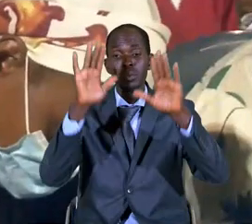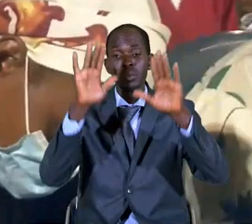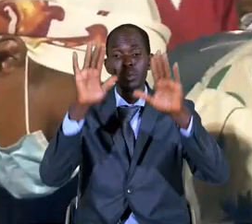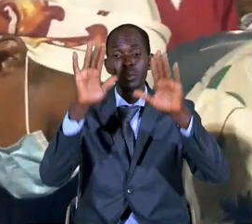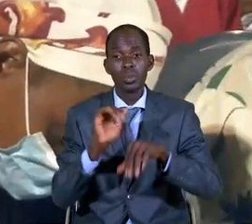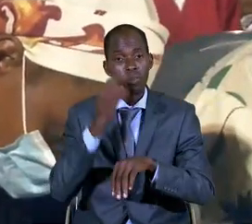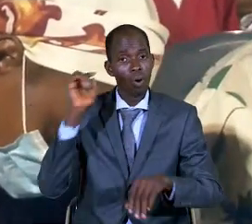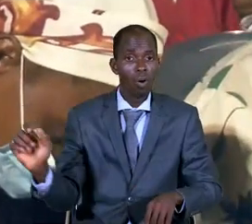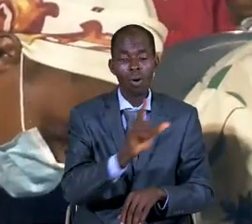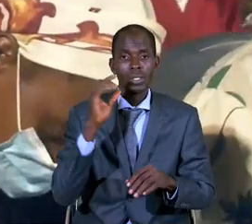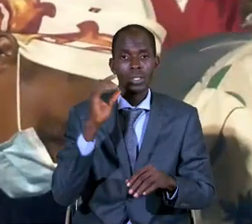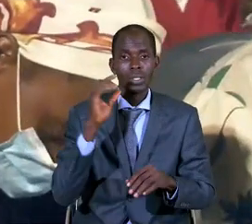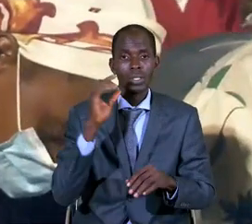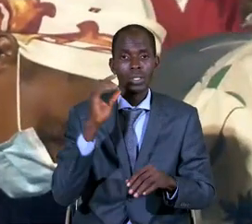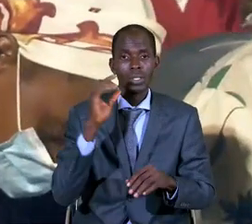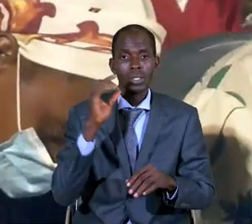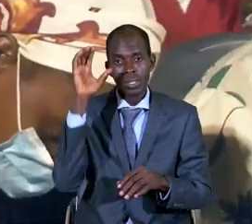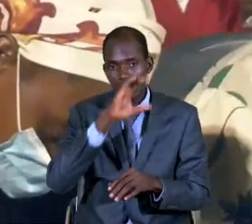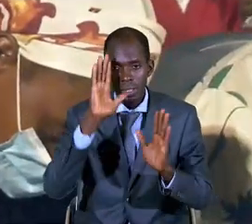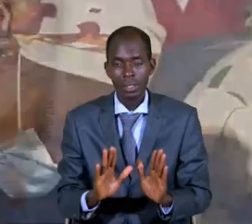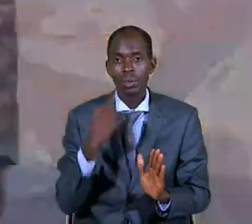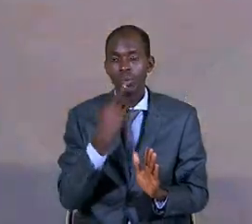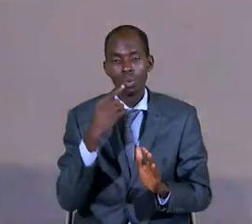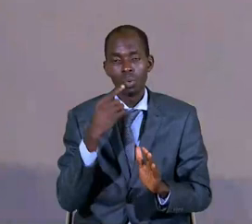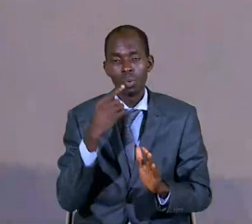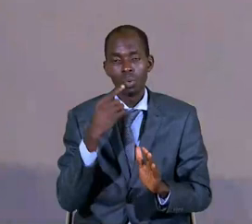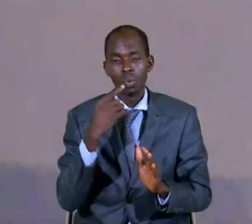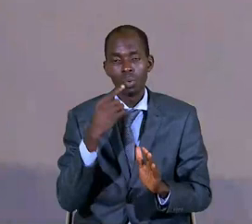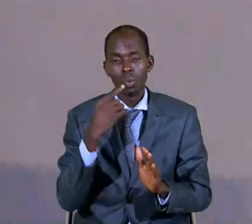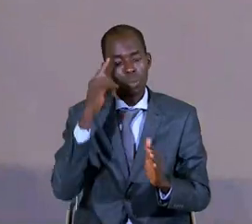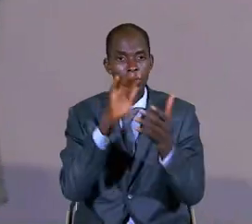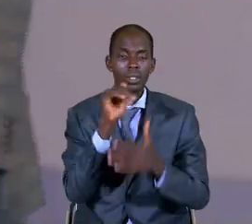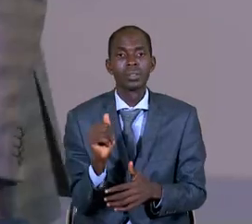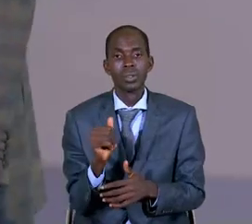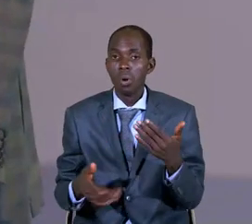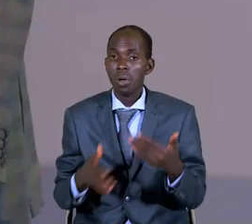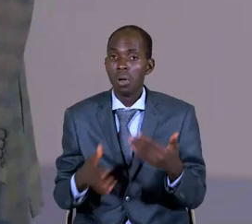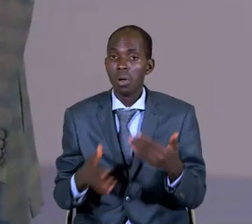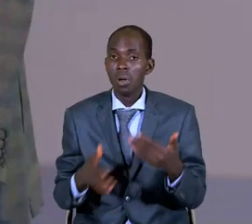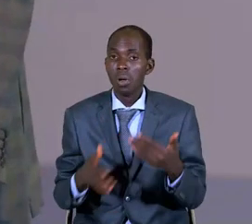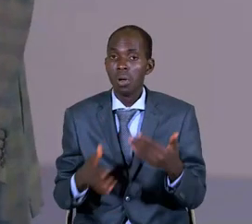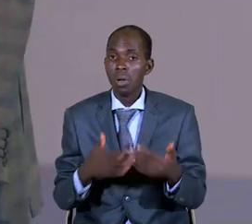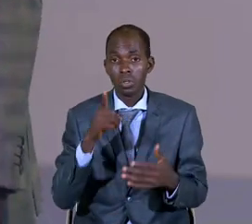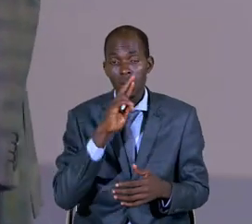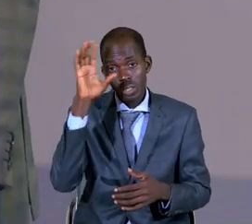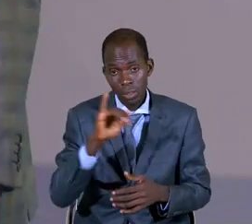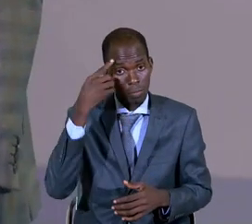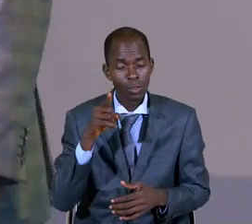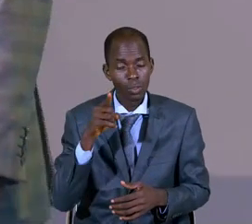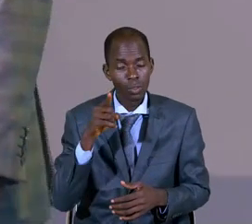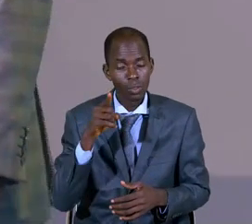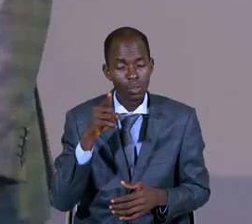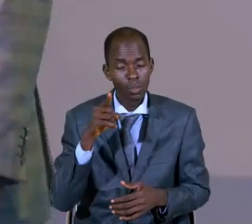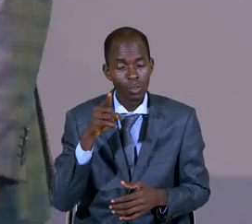all seekers who believe. Whatever you are seeking, you've come to the right